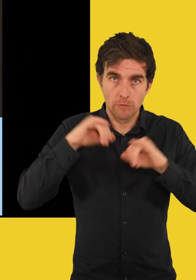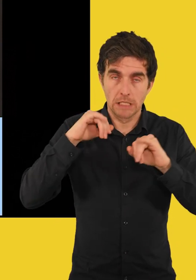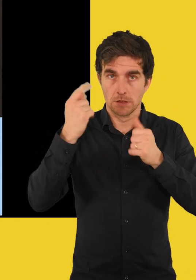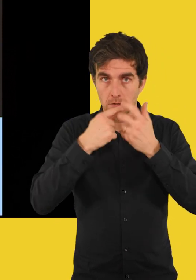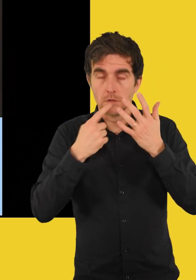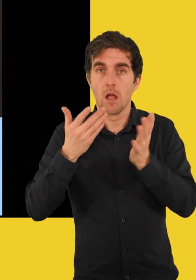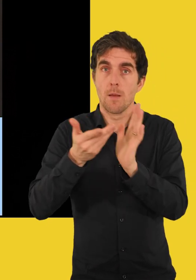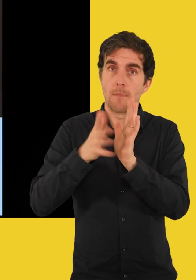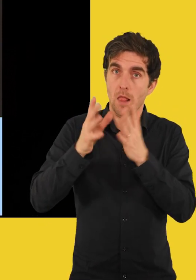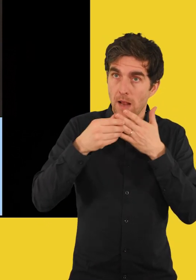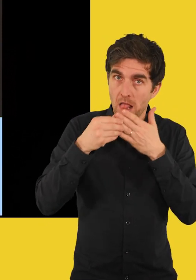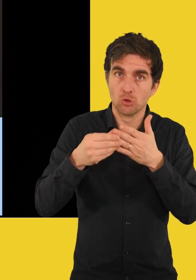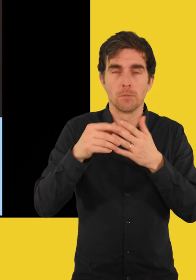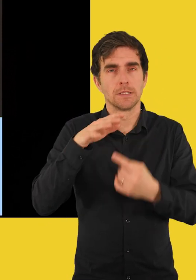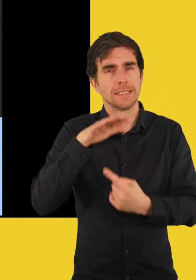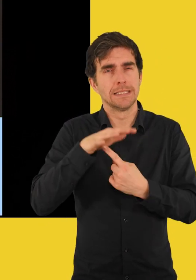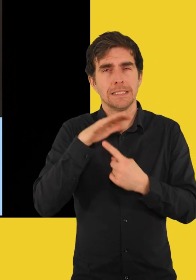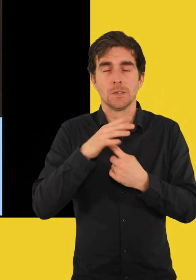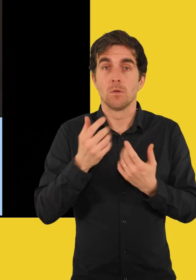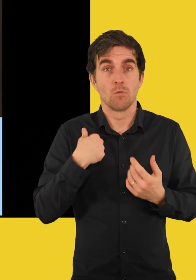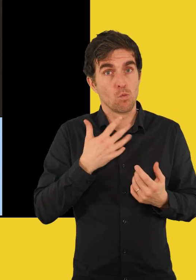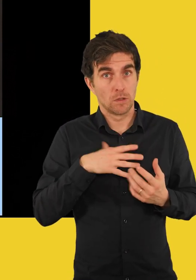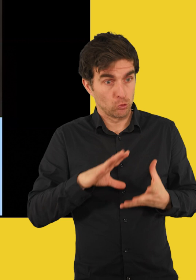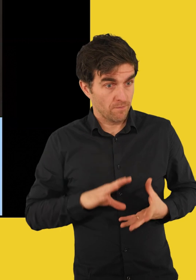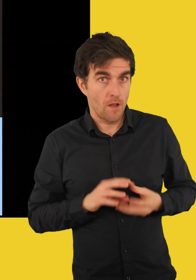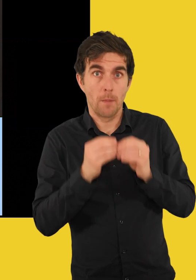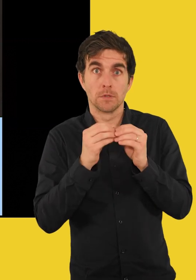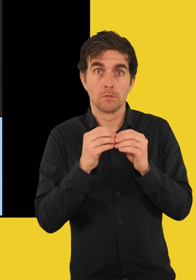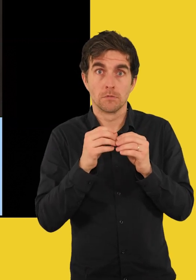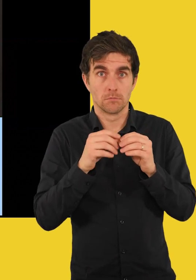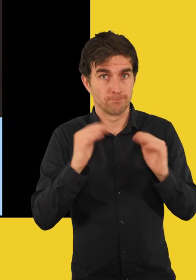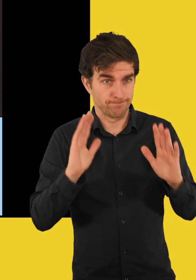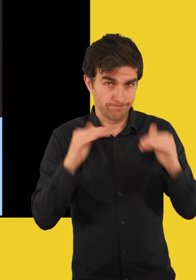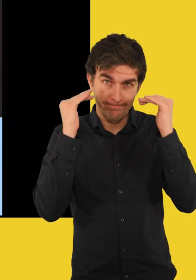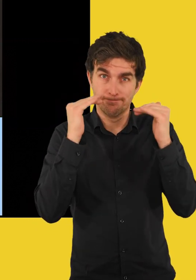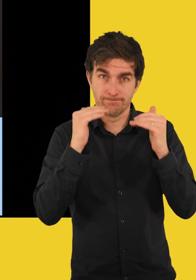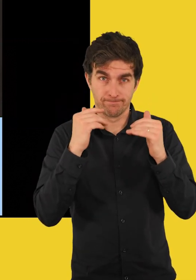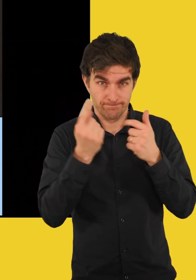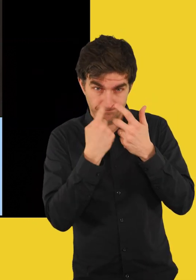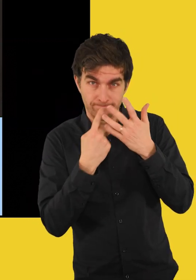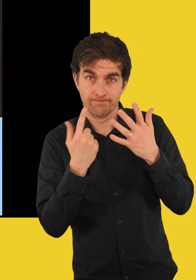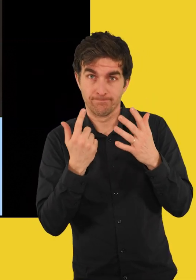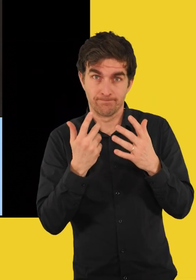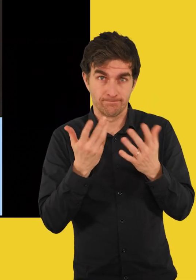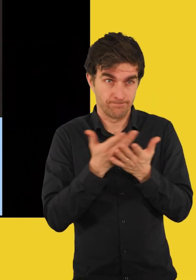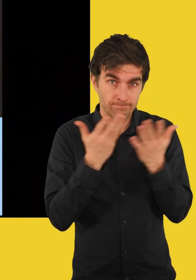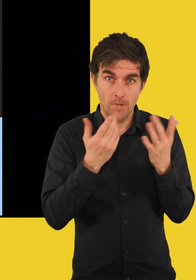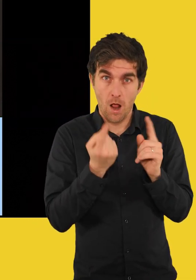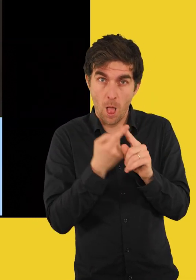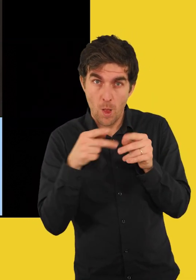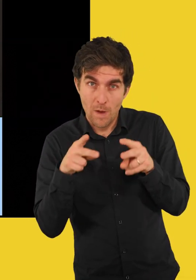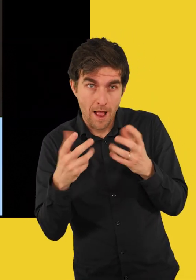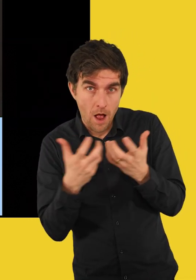with marginalised leaders is essential, especially if we want to develop robust measures to mitigate harm and aspirational alternatives